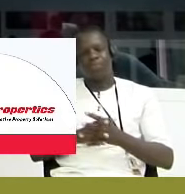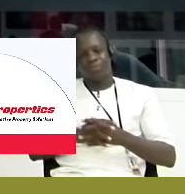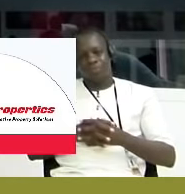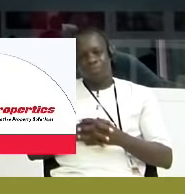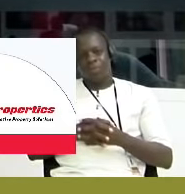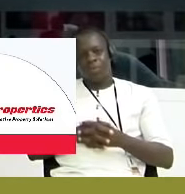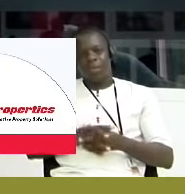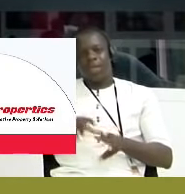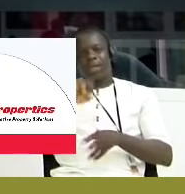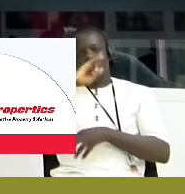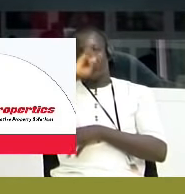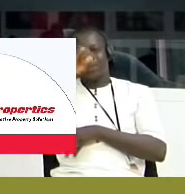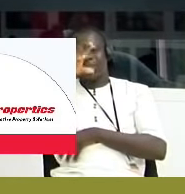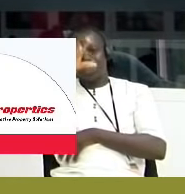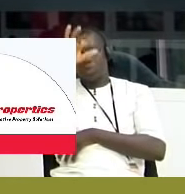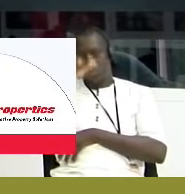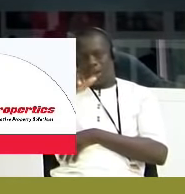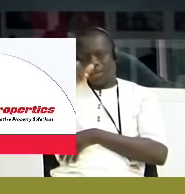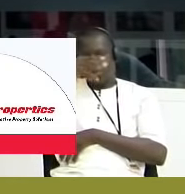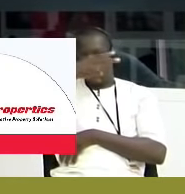January 27th of which year?